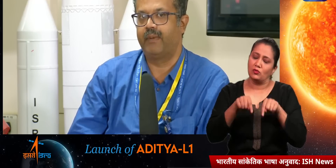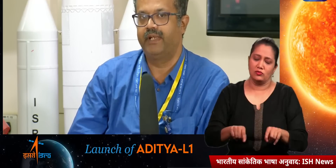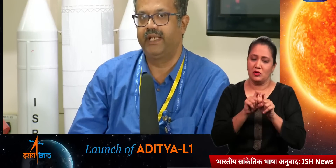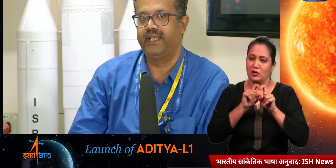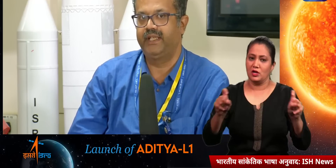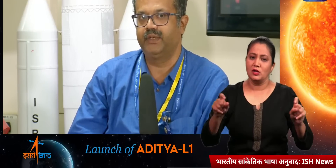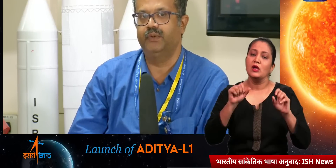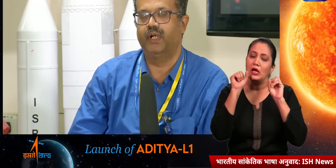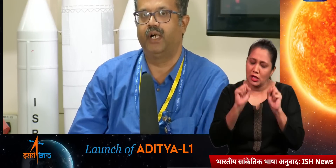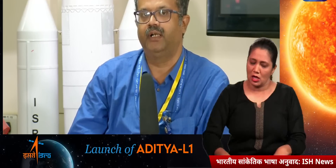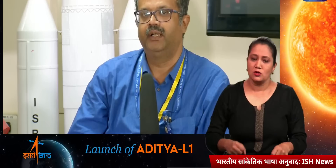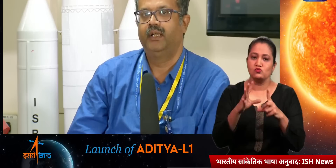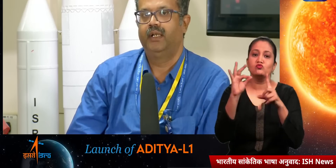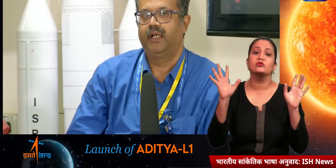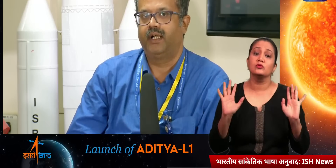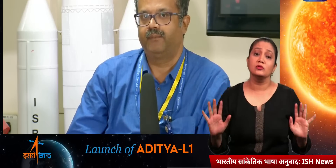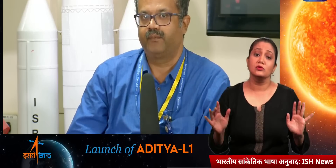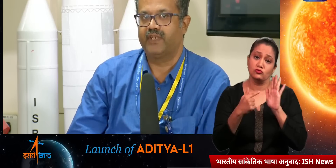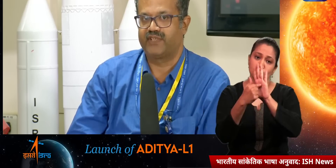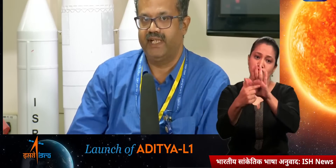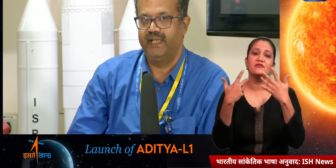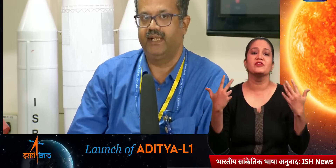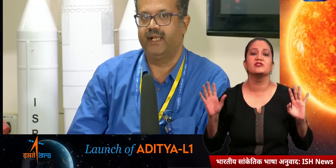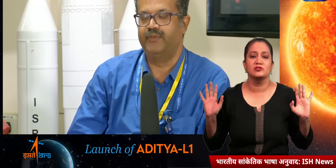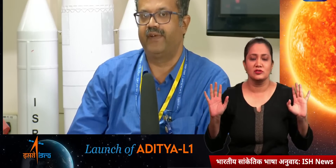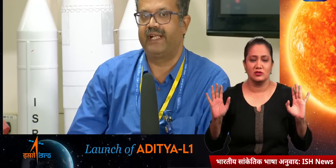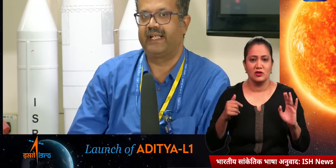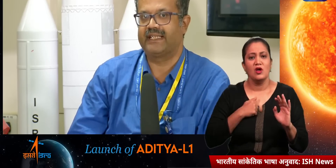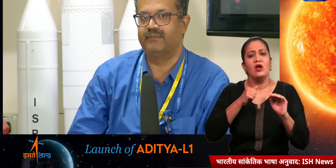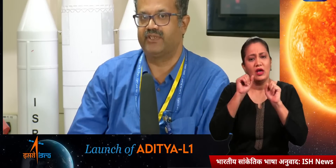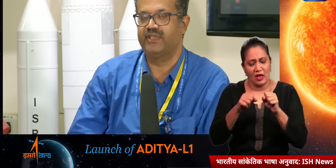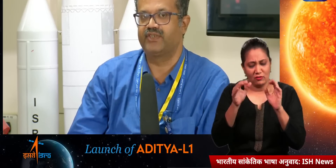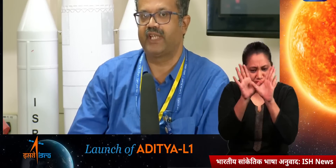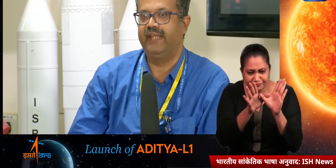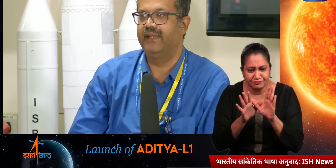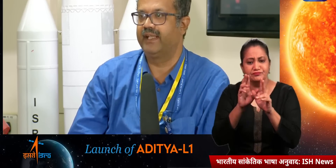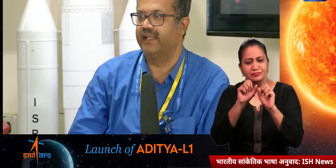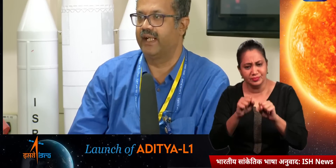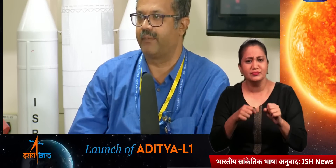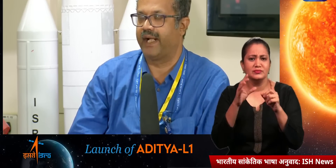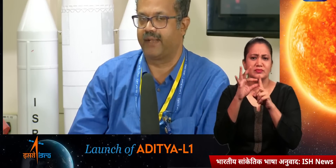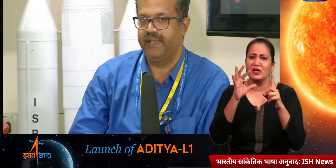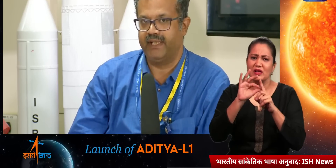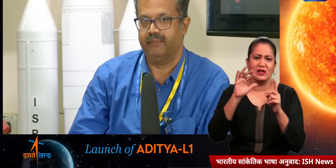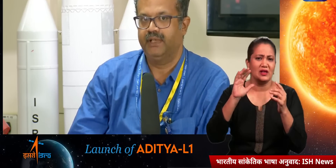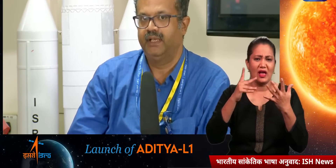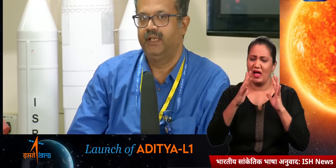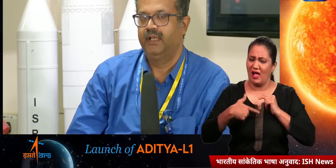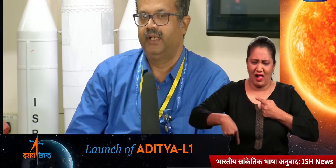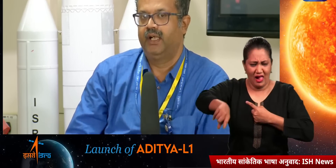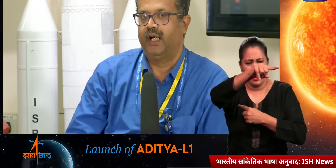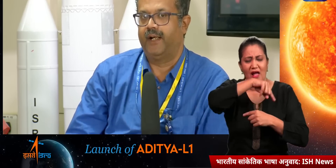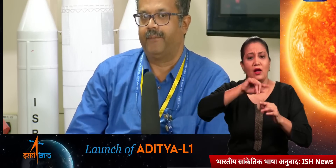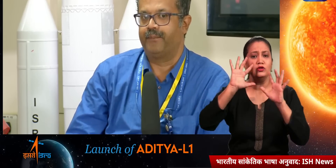has a capability to send observatory class missions anywhere in the interplanetary medium.